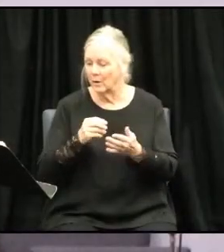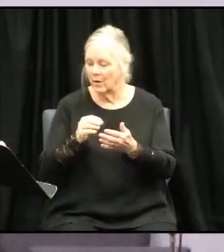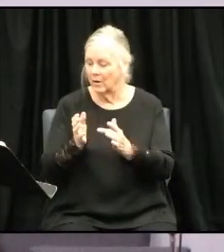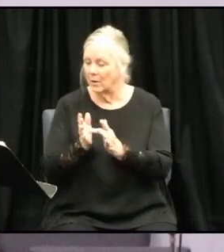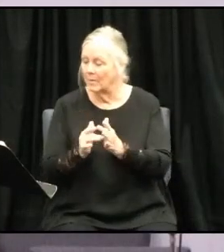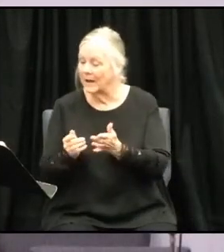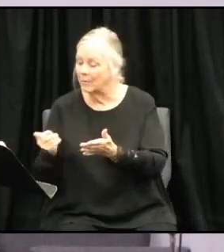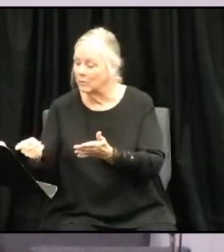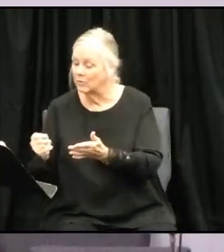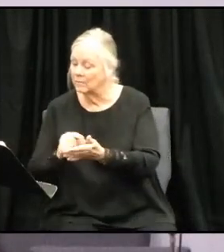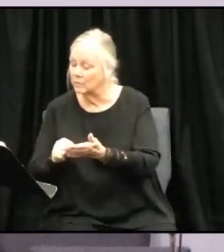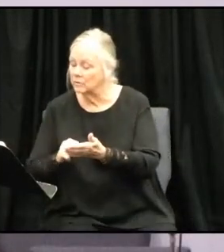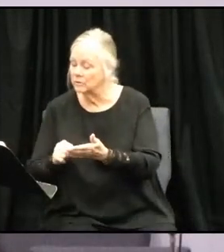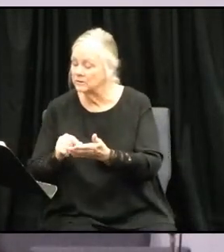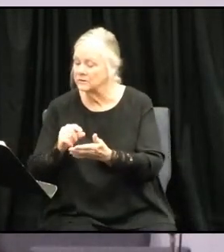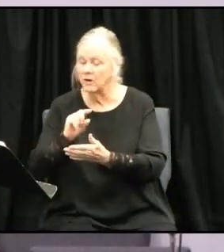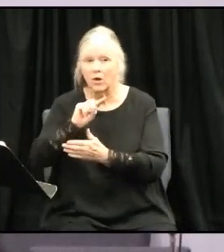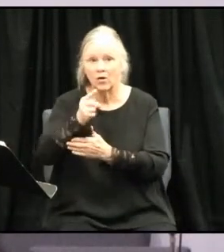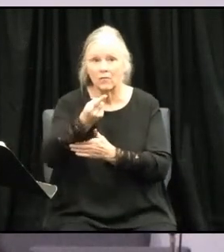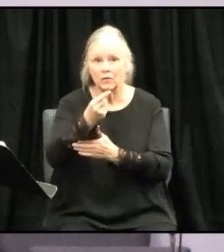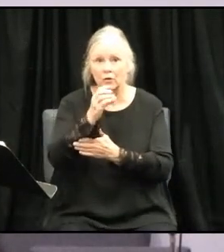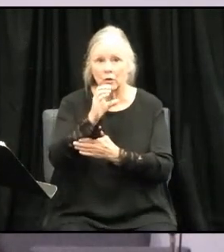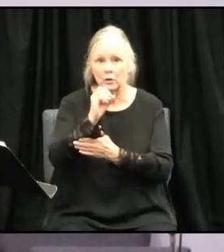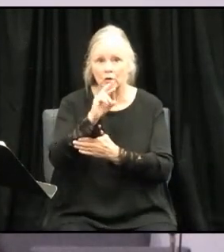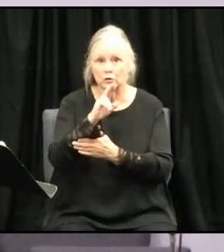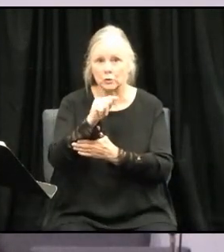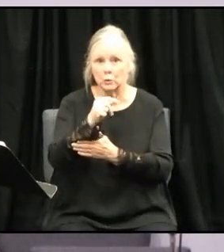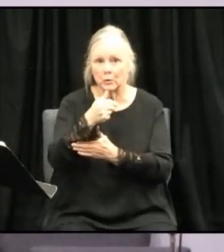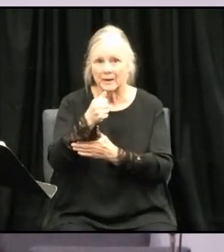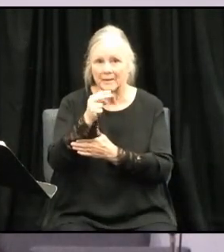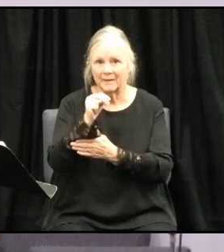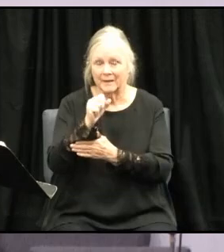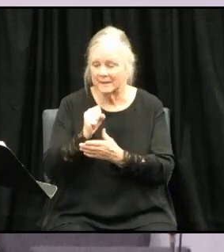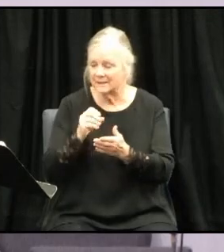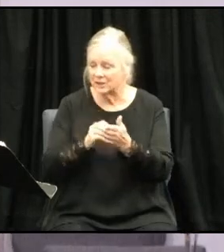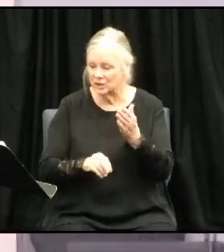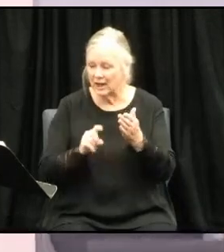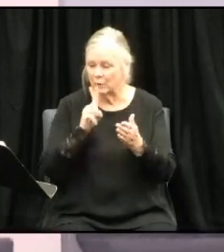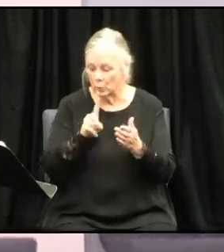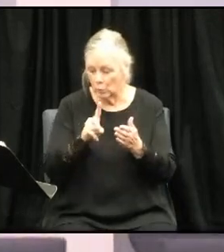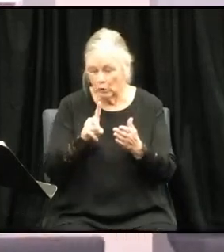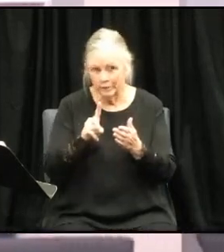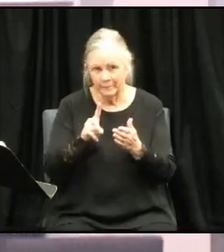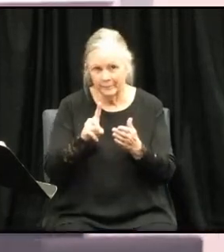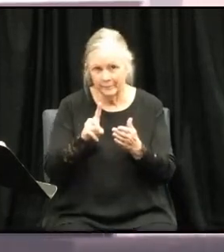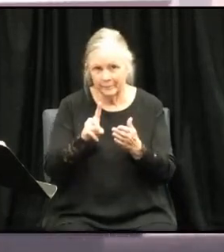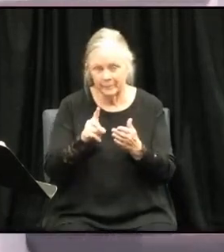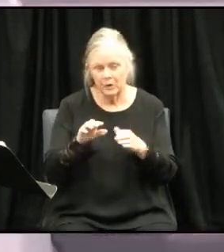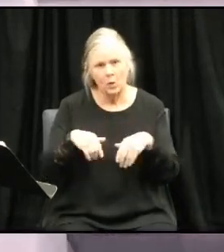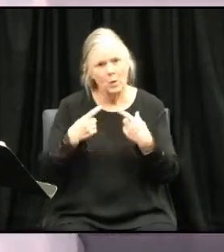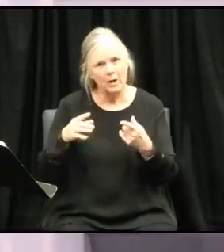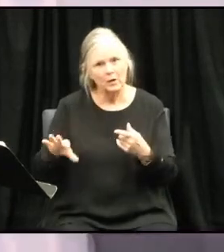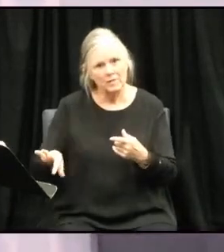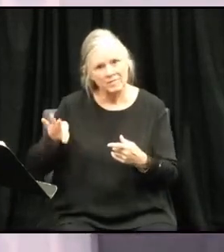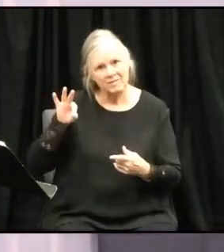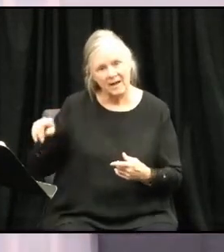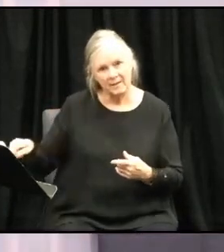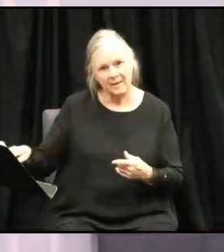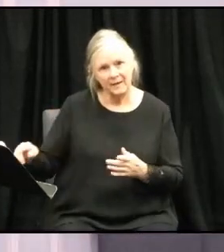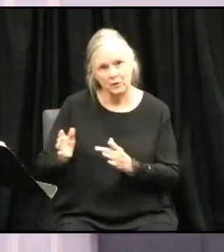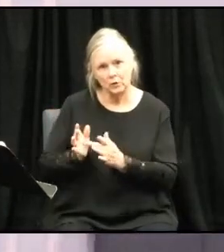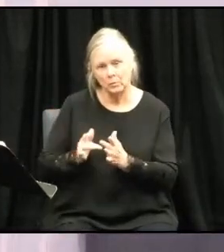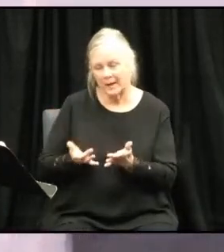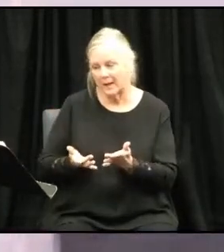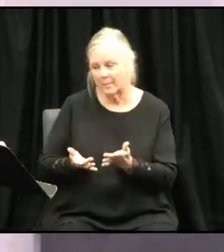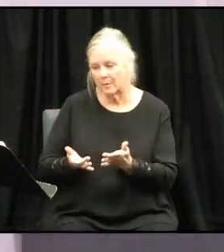your Bible, please go ahead and turn with me there. That is the book of 1 Corinthians chapter number 1. While you're finding your place there, again, as